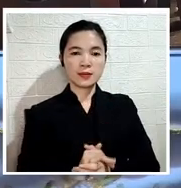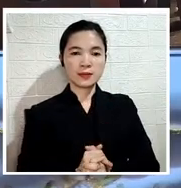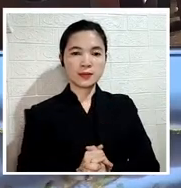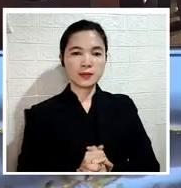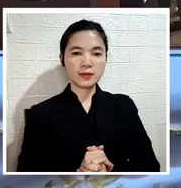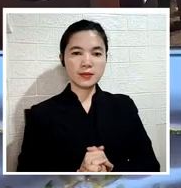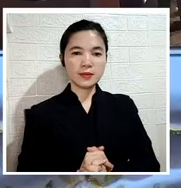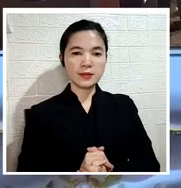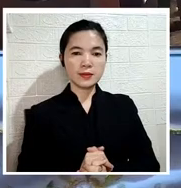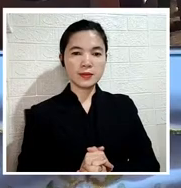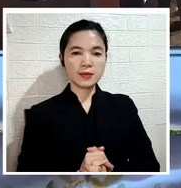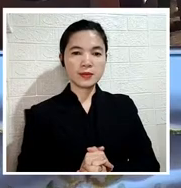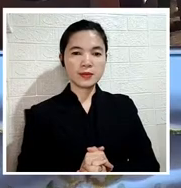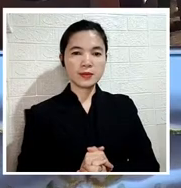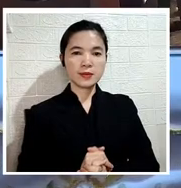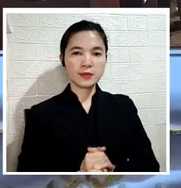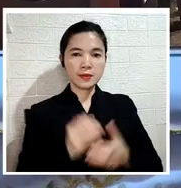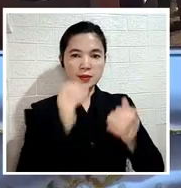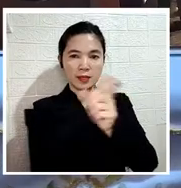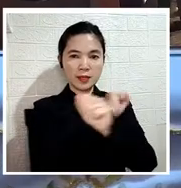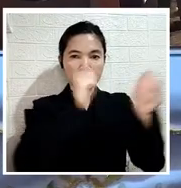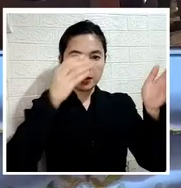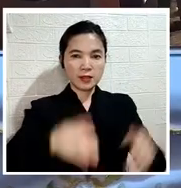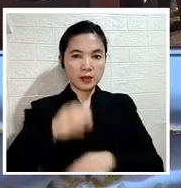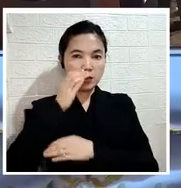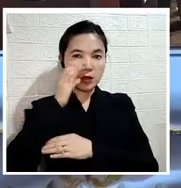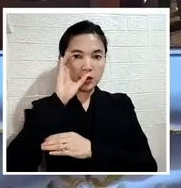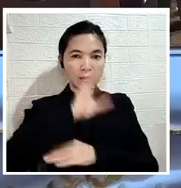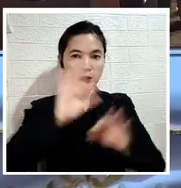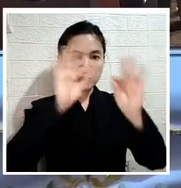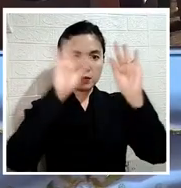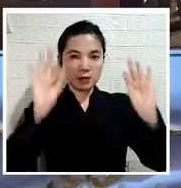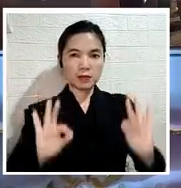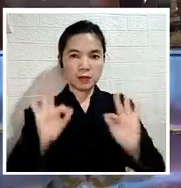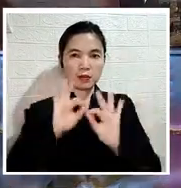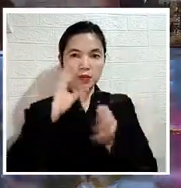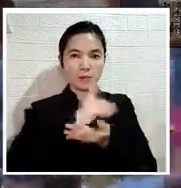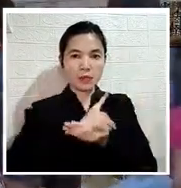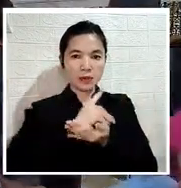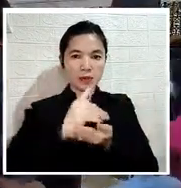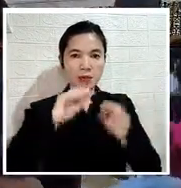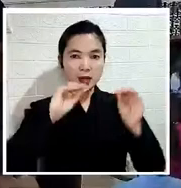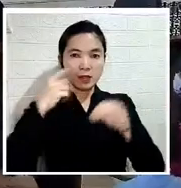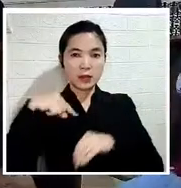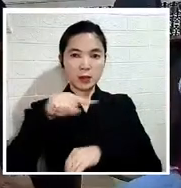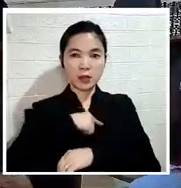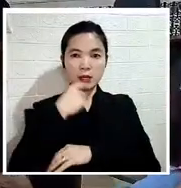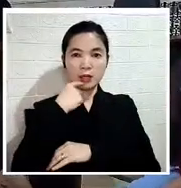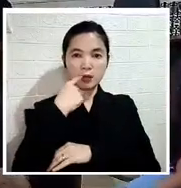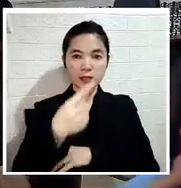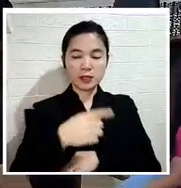Amen. At the Savior's command and form by divine teaching, we dare to sing.